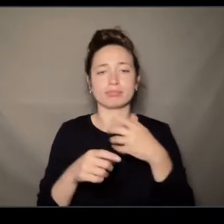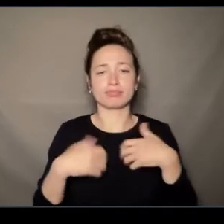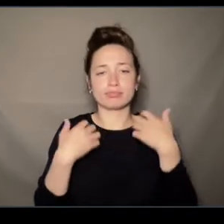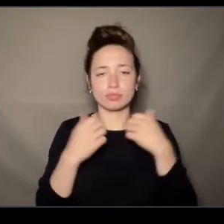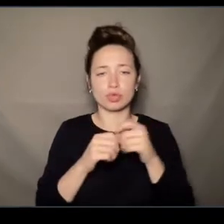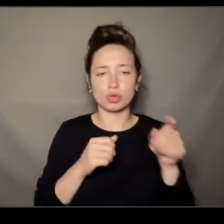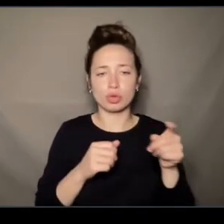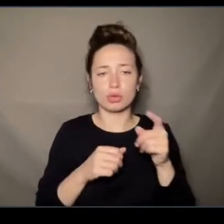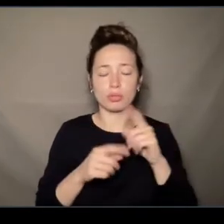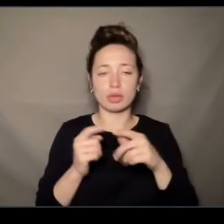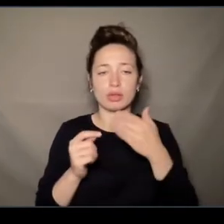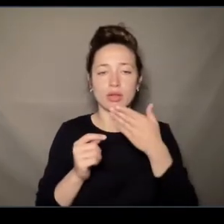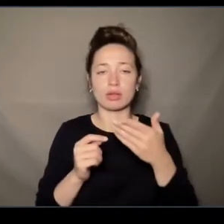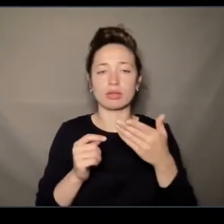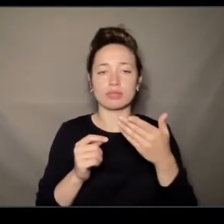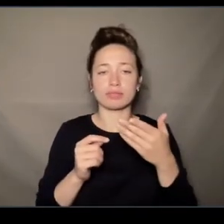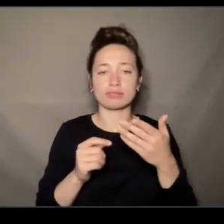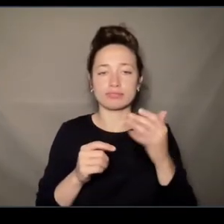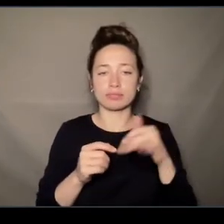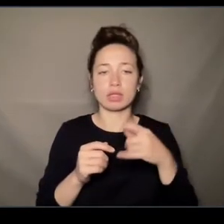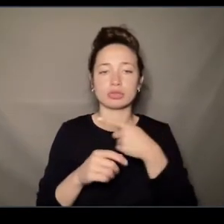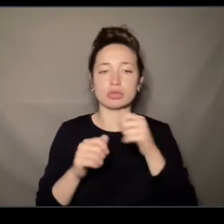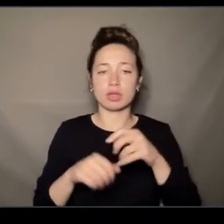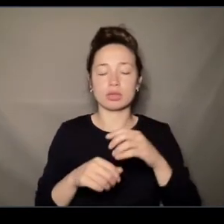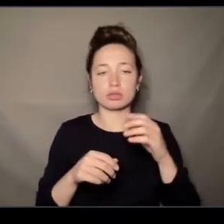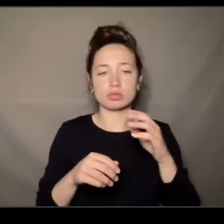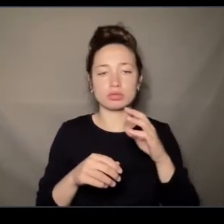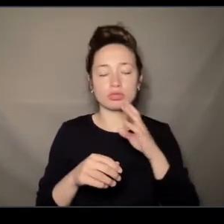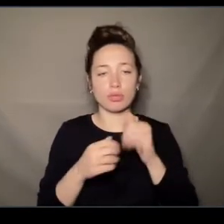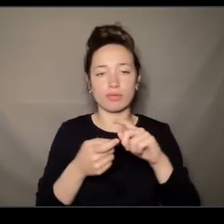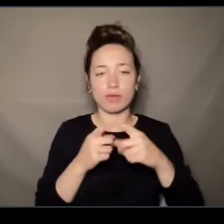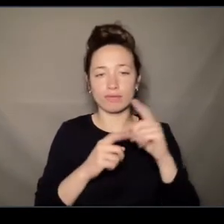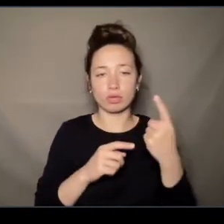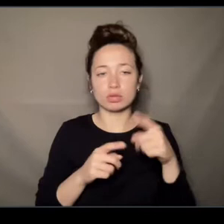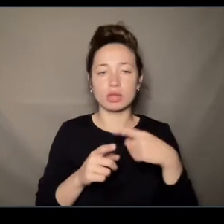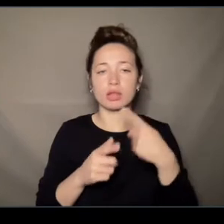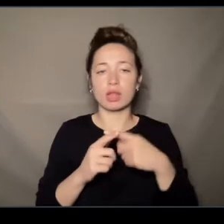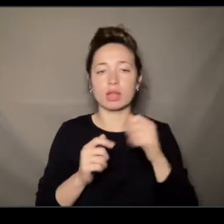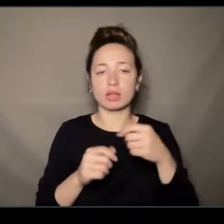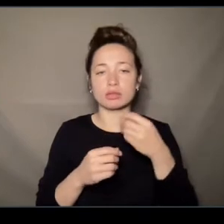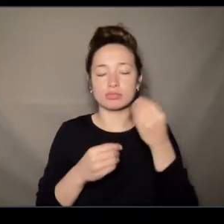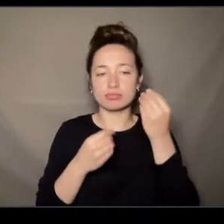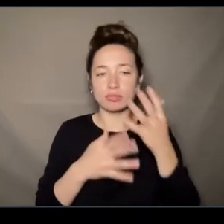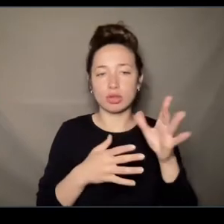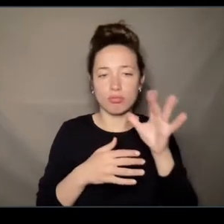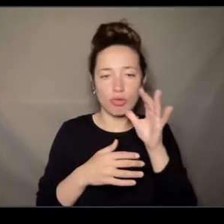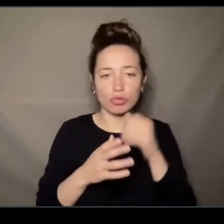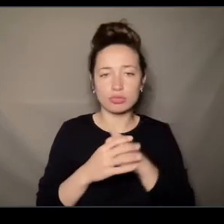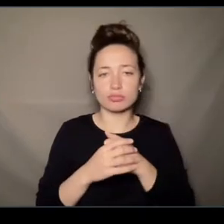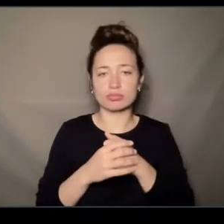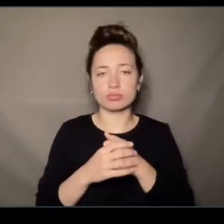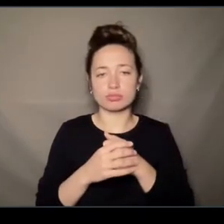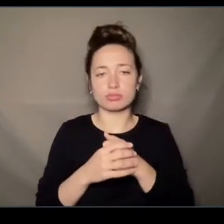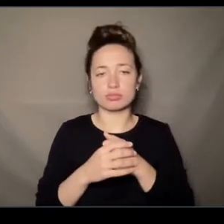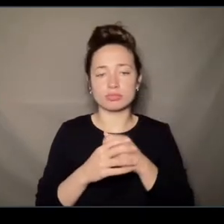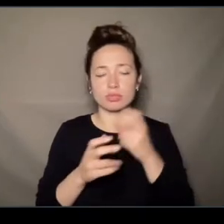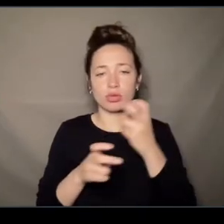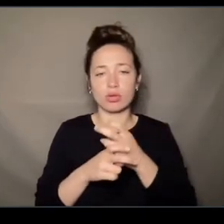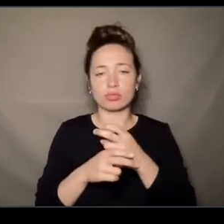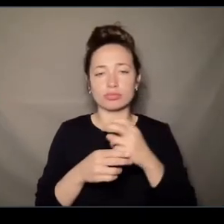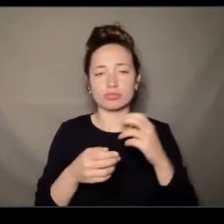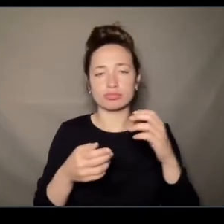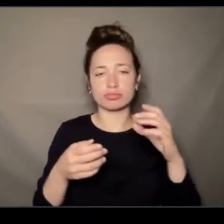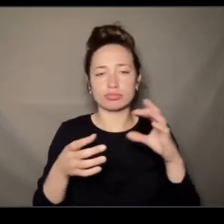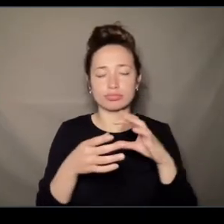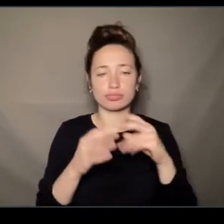but thankfully she had been able to talk to a friend first so she could then tell her mother. But that's a hard bridge to